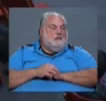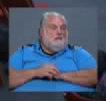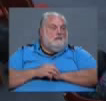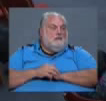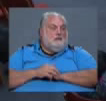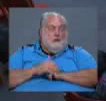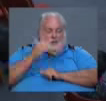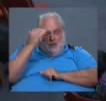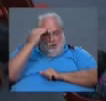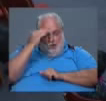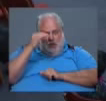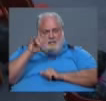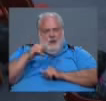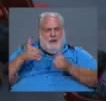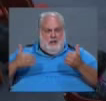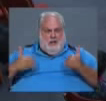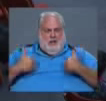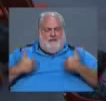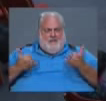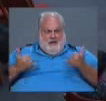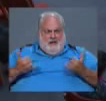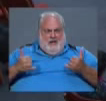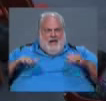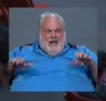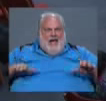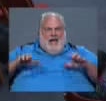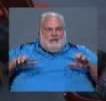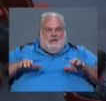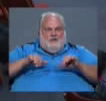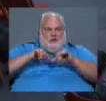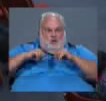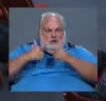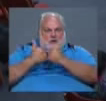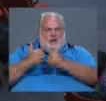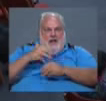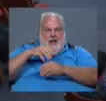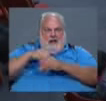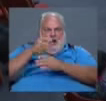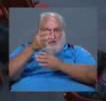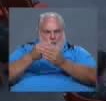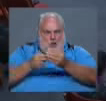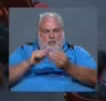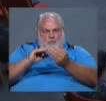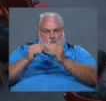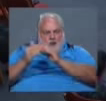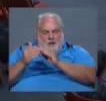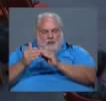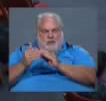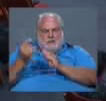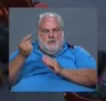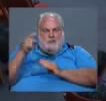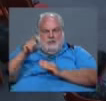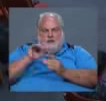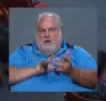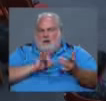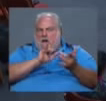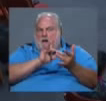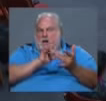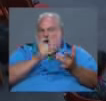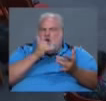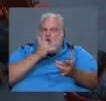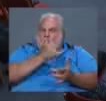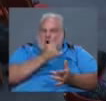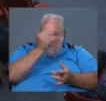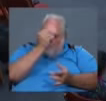I know that we've got active associations in both of those communities, and I would like for someone to call to make sure that they receive